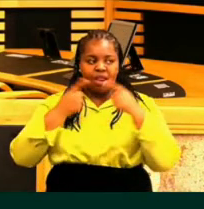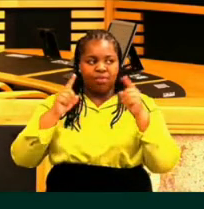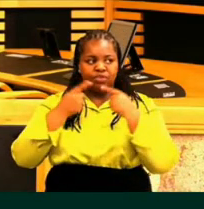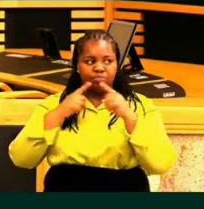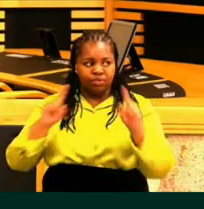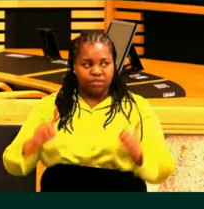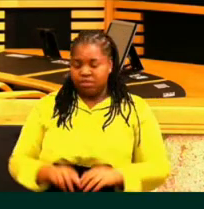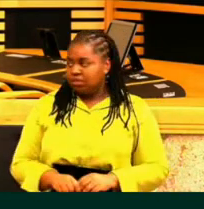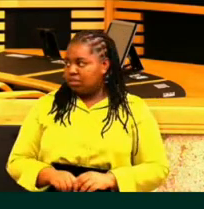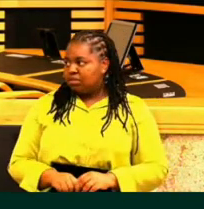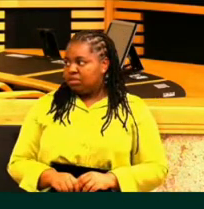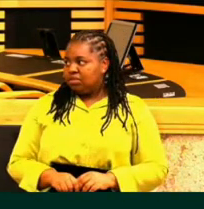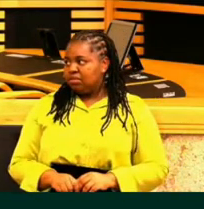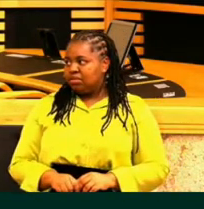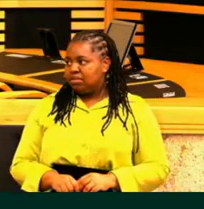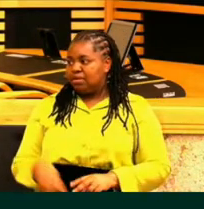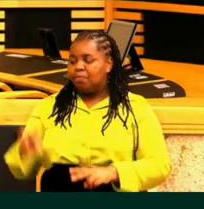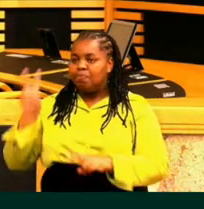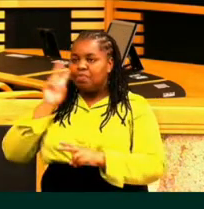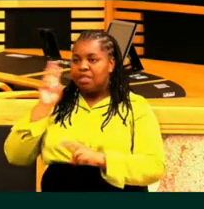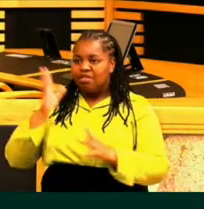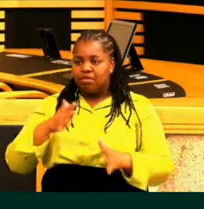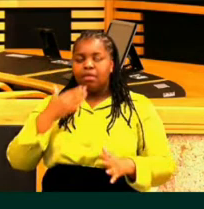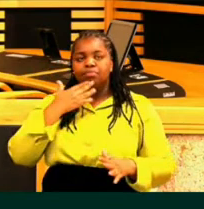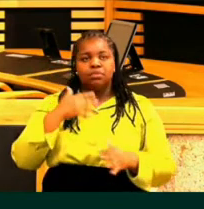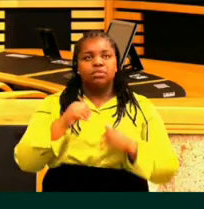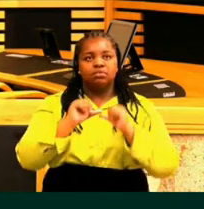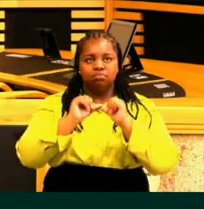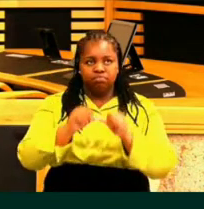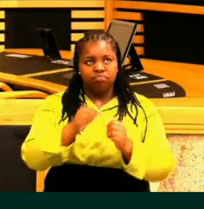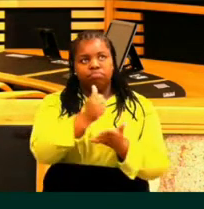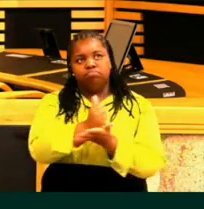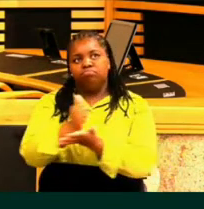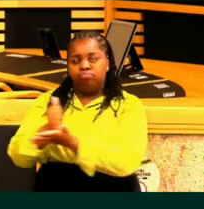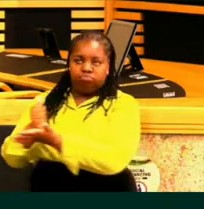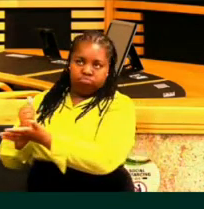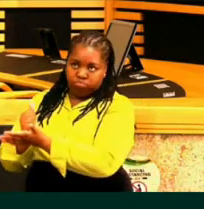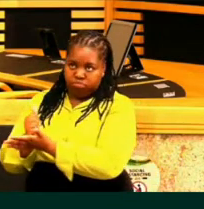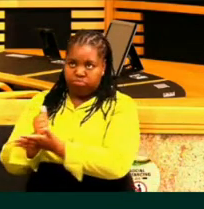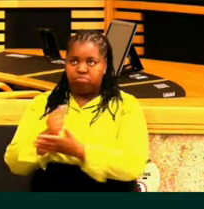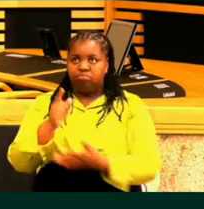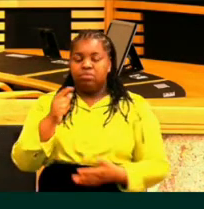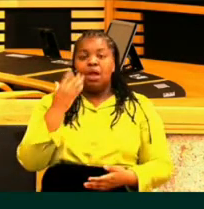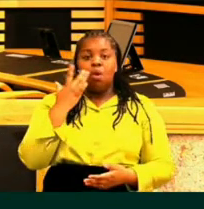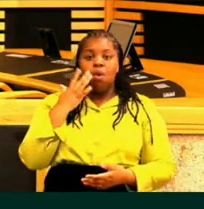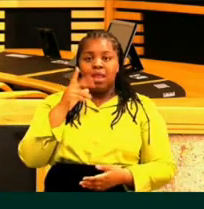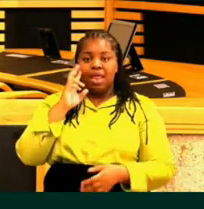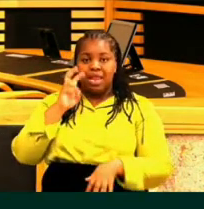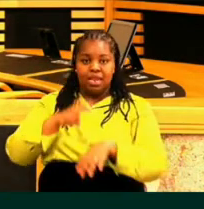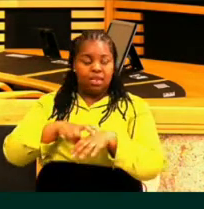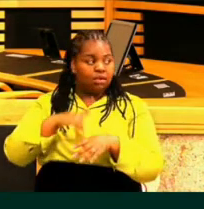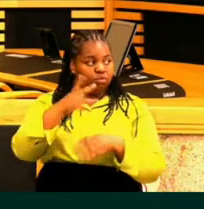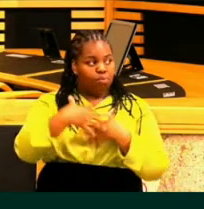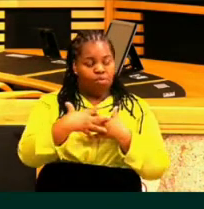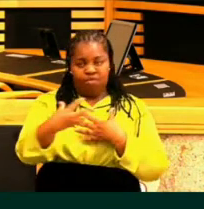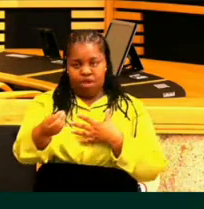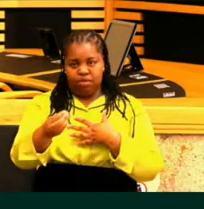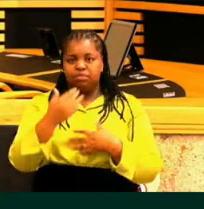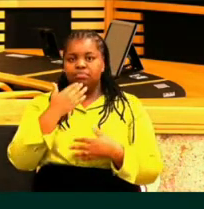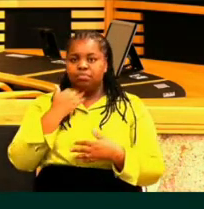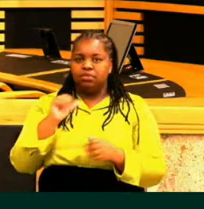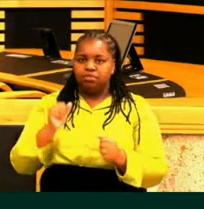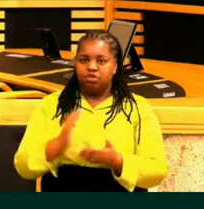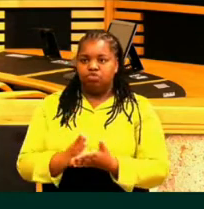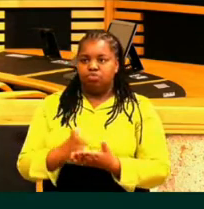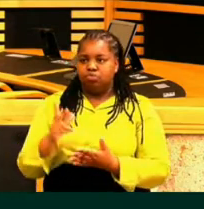the guests are required to remain in their seats for the duration of the house and where there is a need to move out this must be done